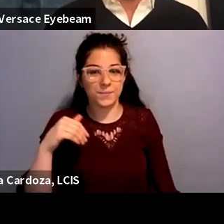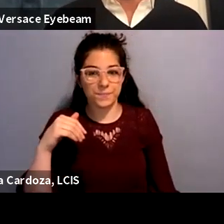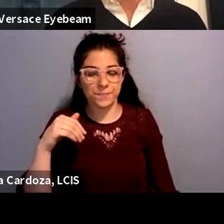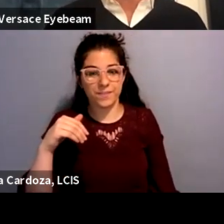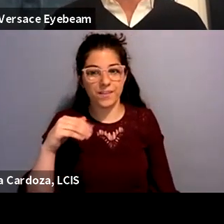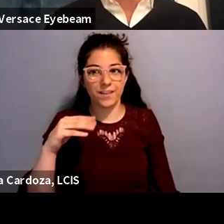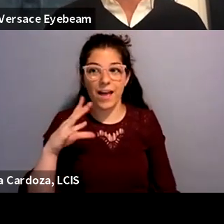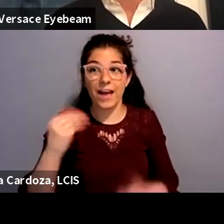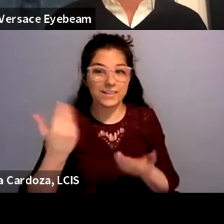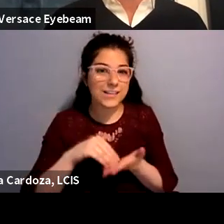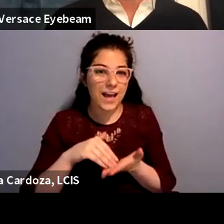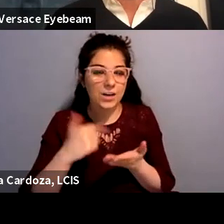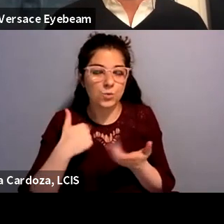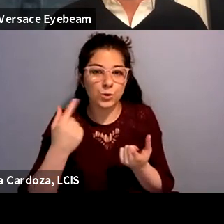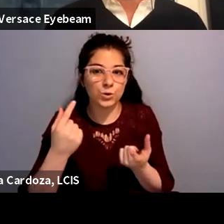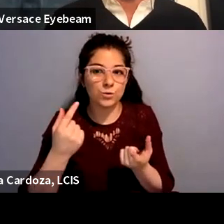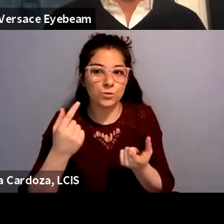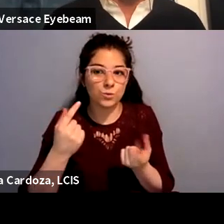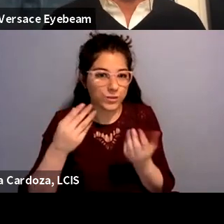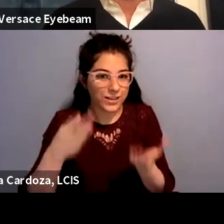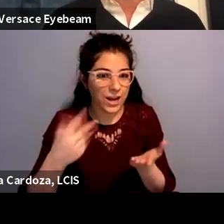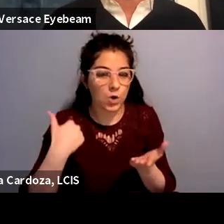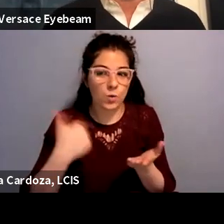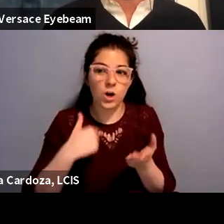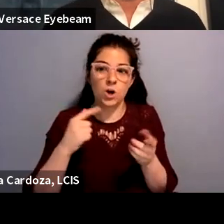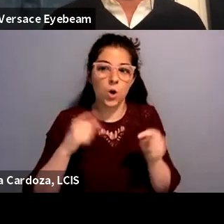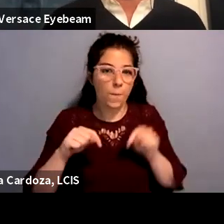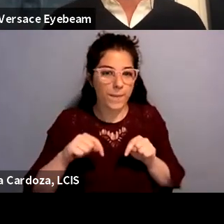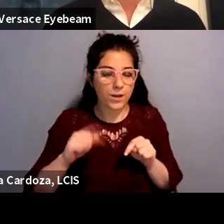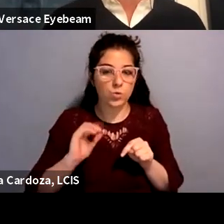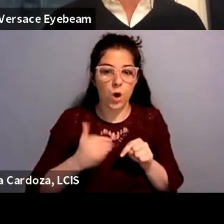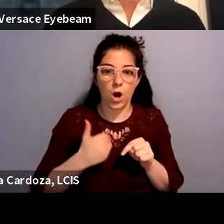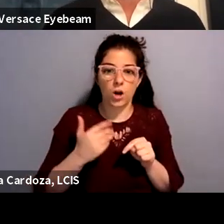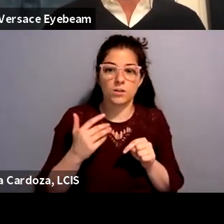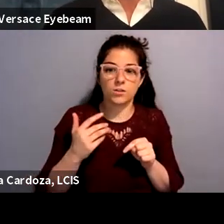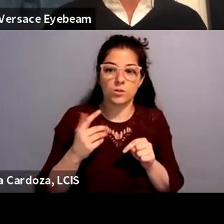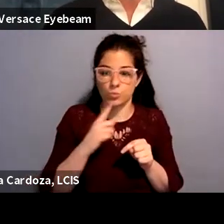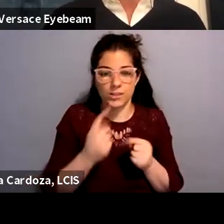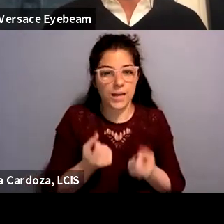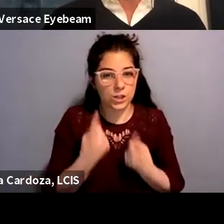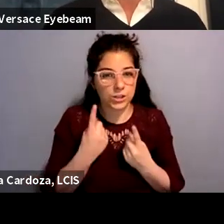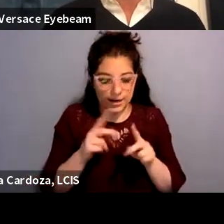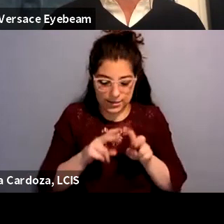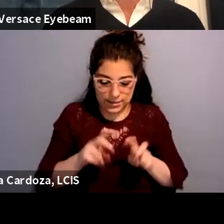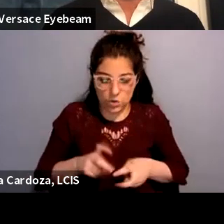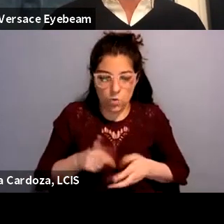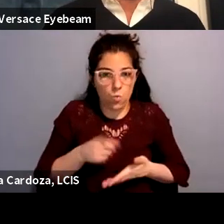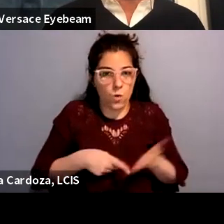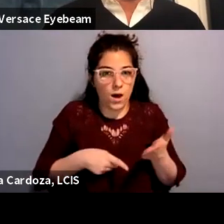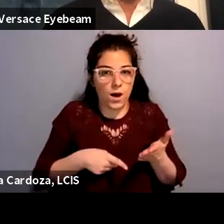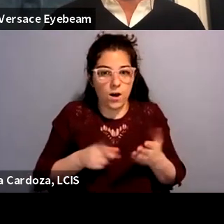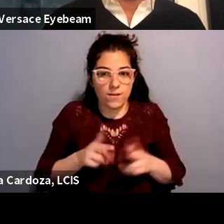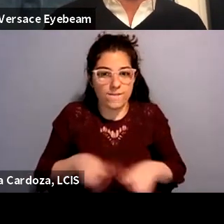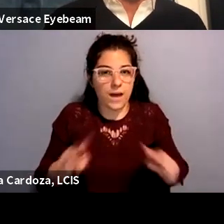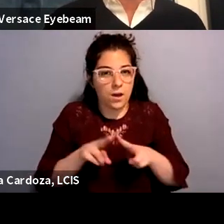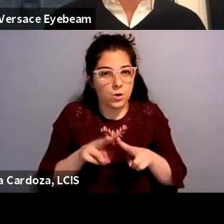And again, what we're doing there is we're going back to our knitting and understanding, what are the values